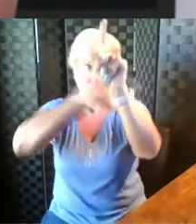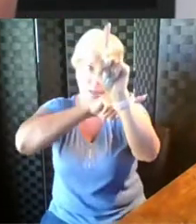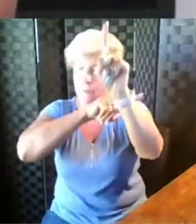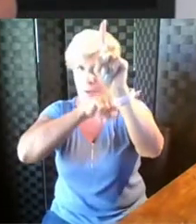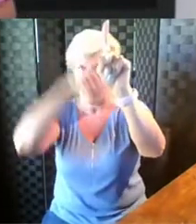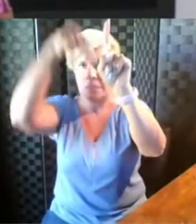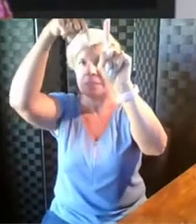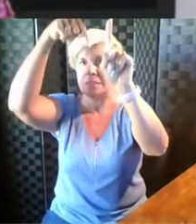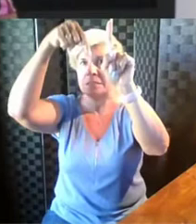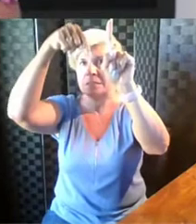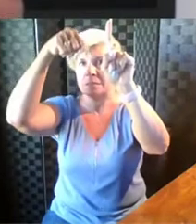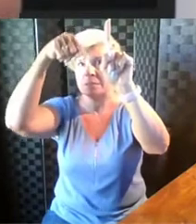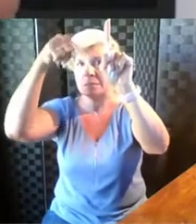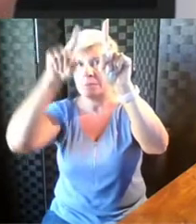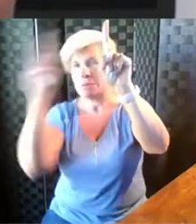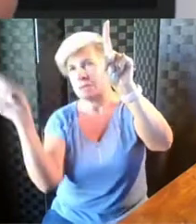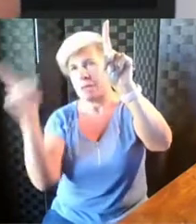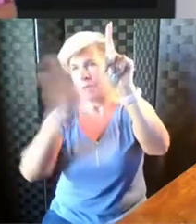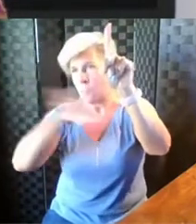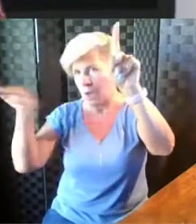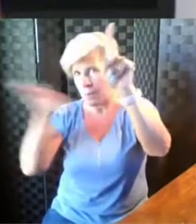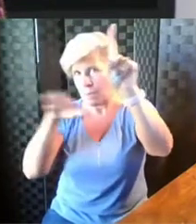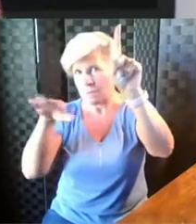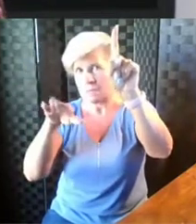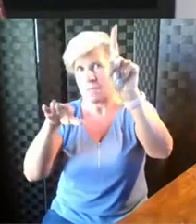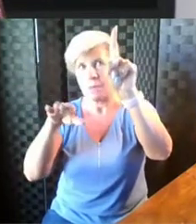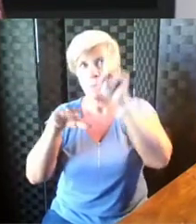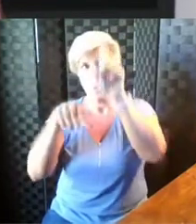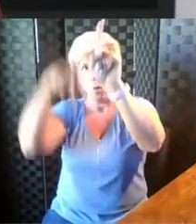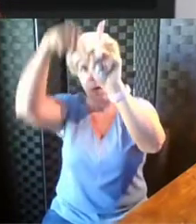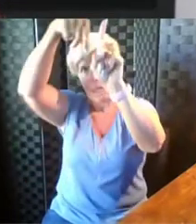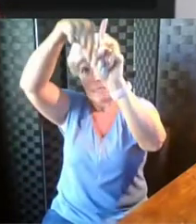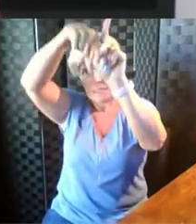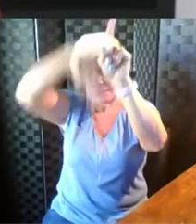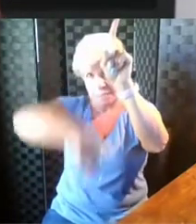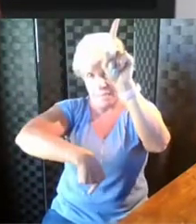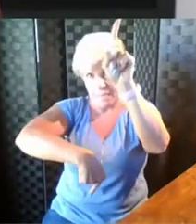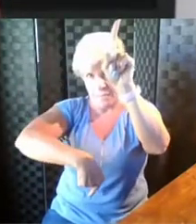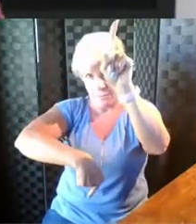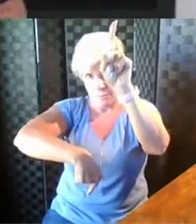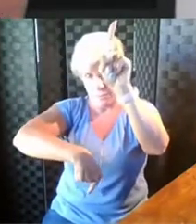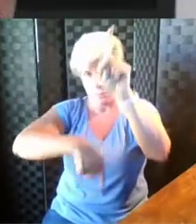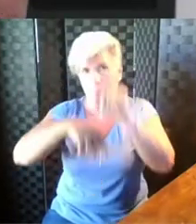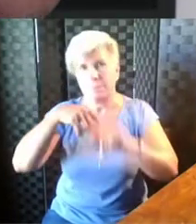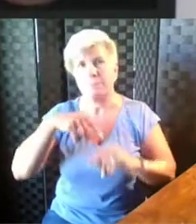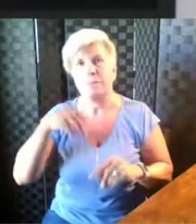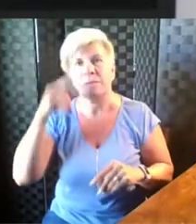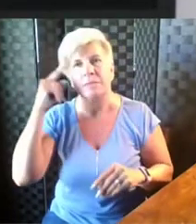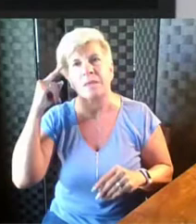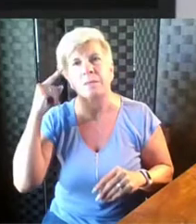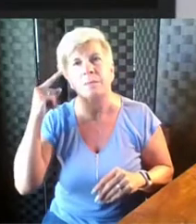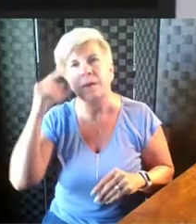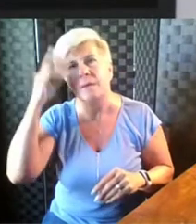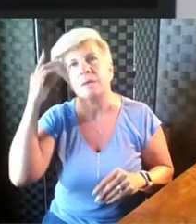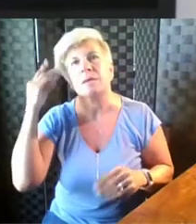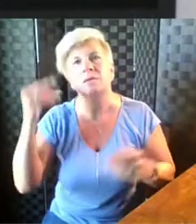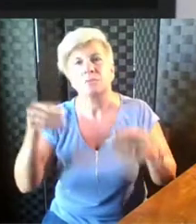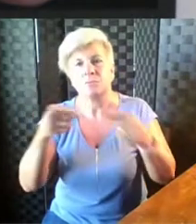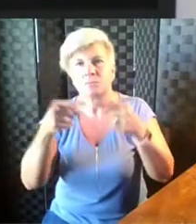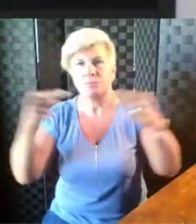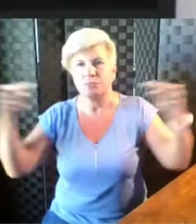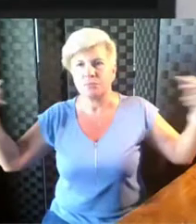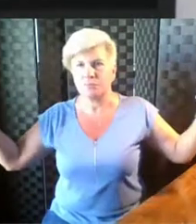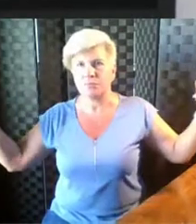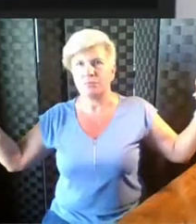there or sideways. The exact opposite of up is down. Think about two ends of a